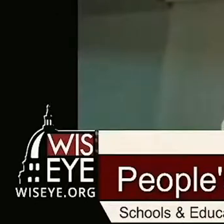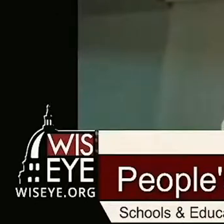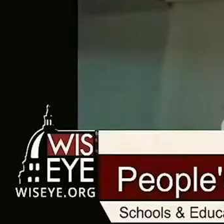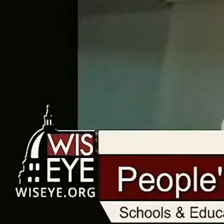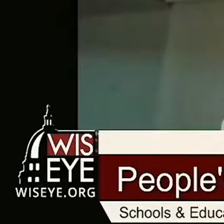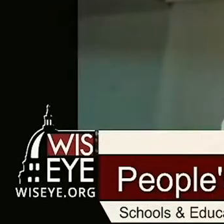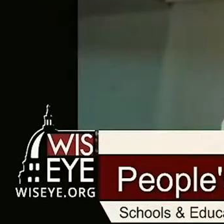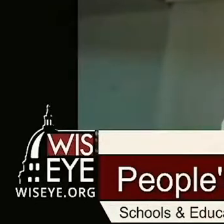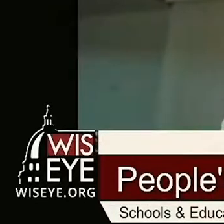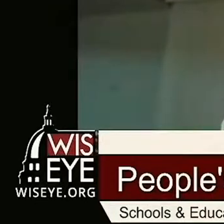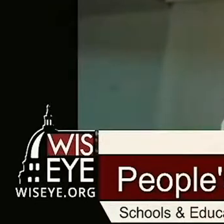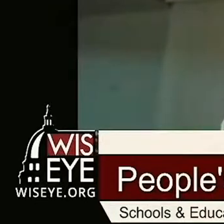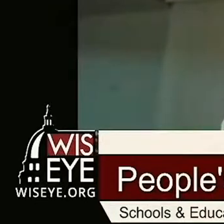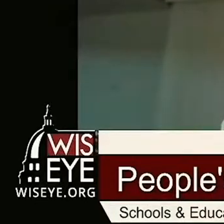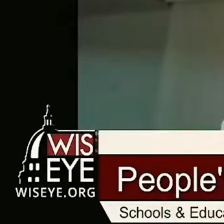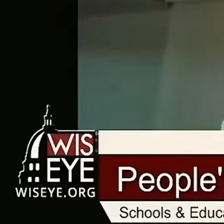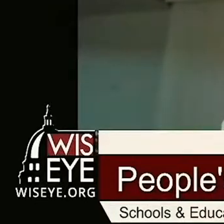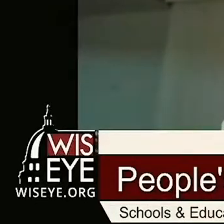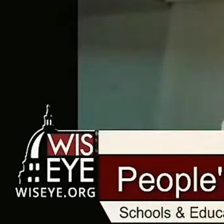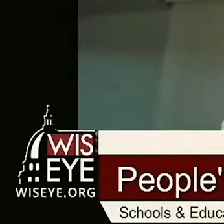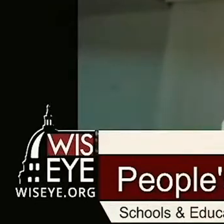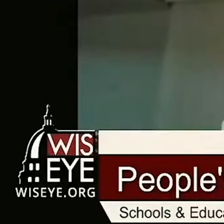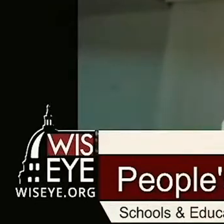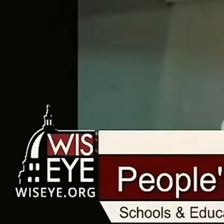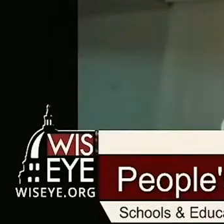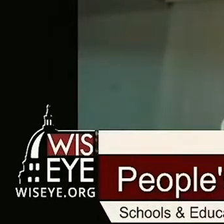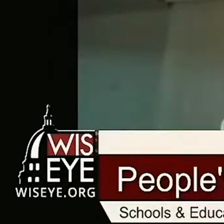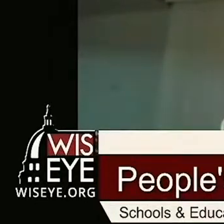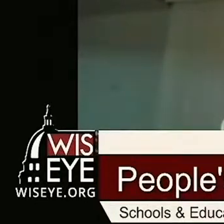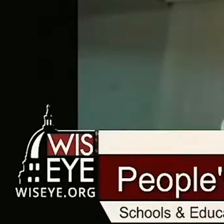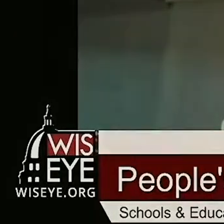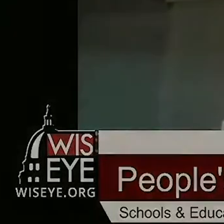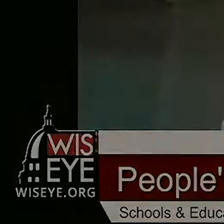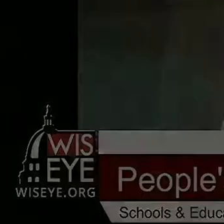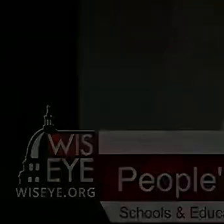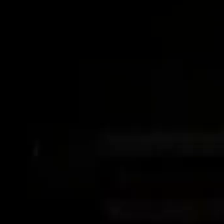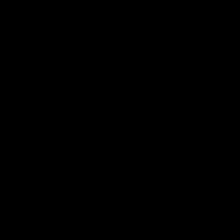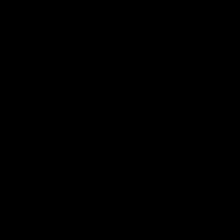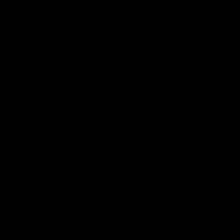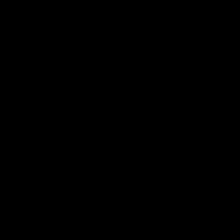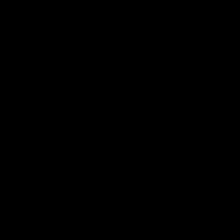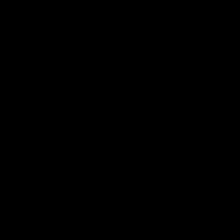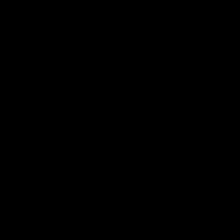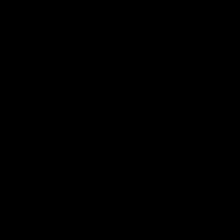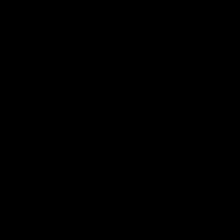budget. It's an investment, and we need that investment to move forward.